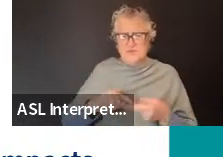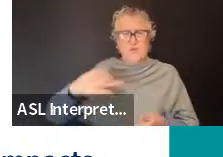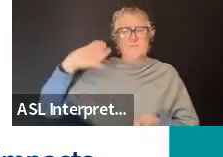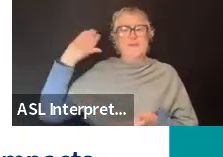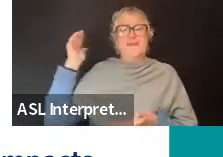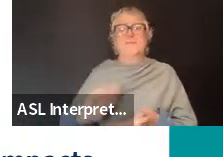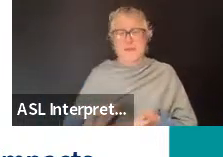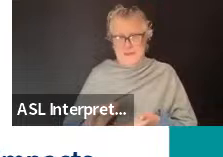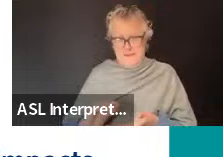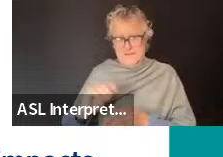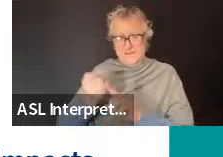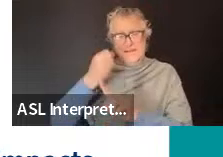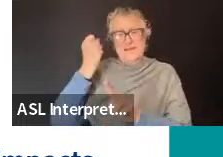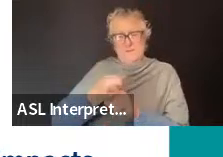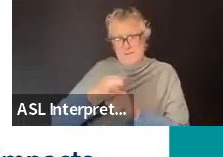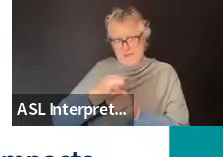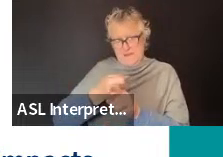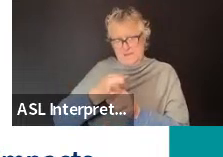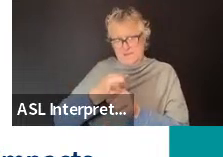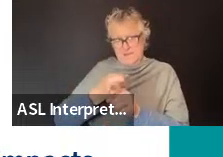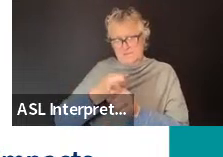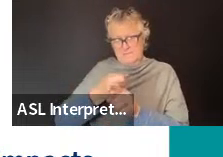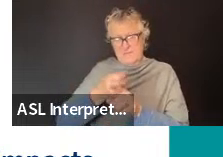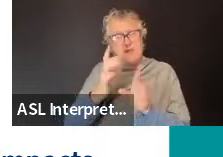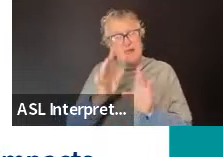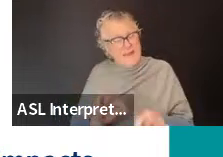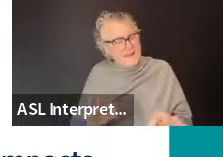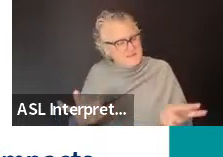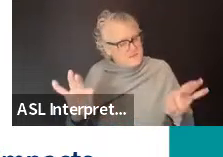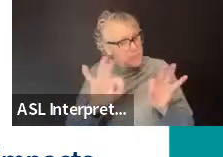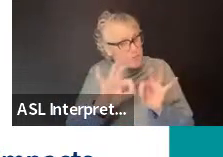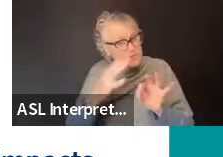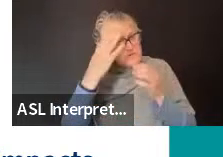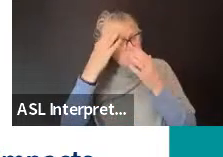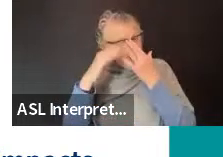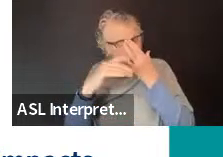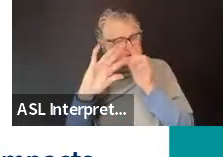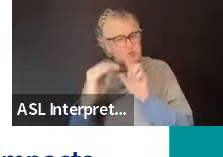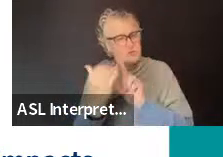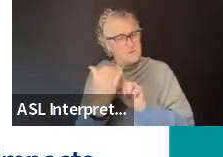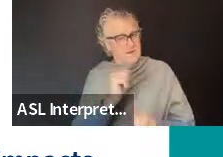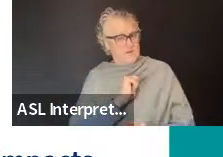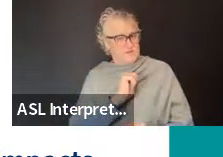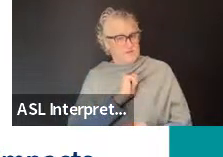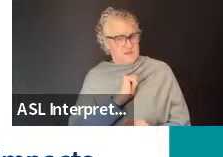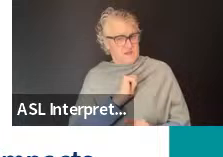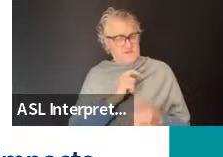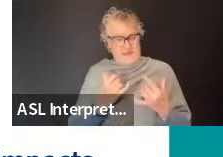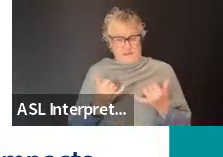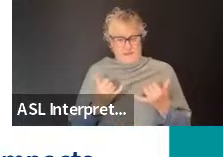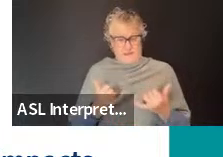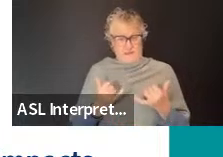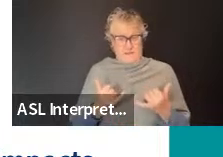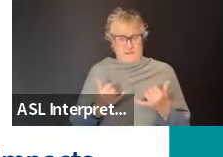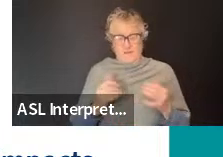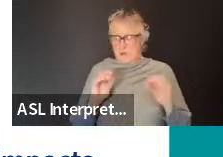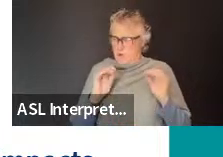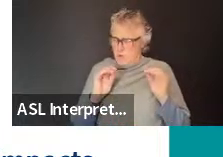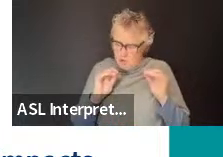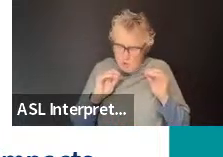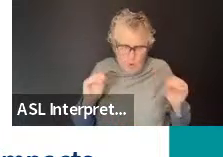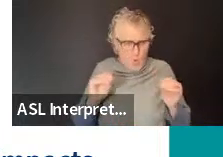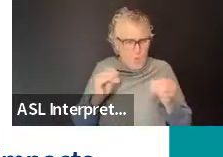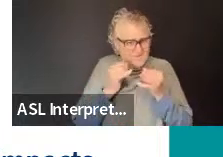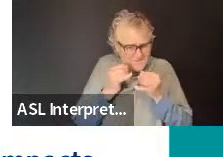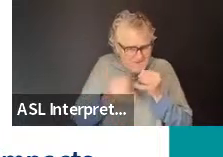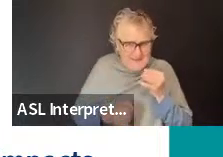impacts to property. And it's important to know and remind ourselves that at this stage, there have been no final decisions about what's going to be built.